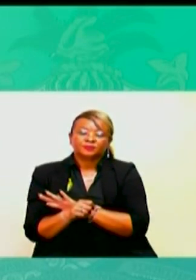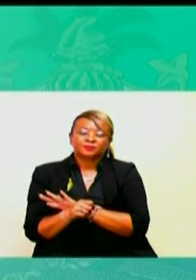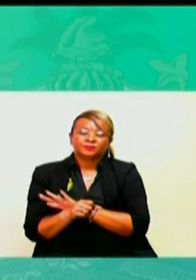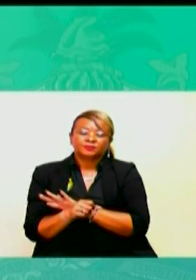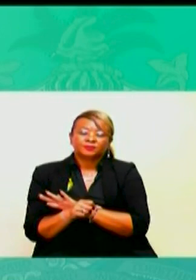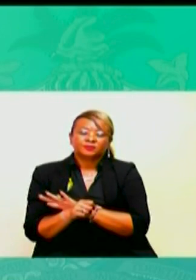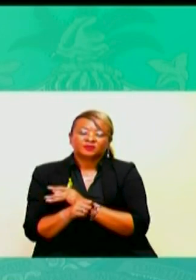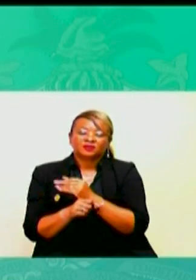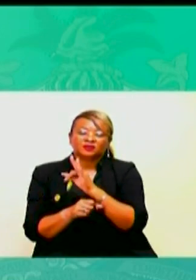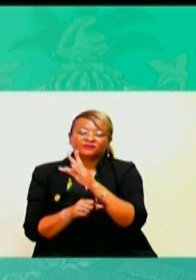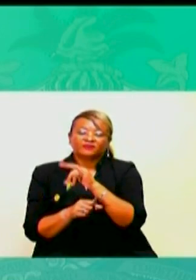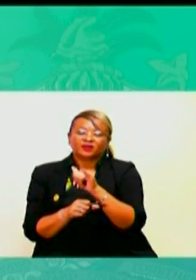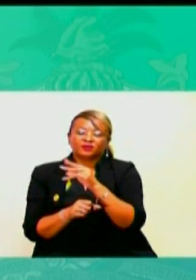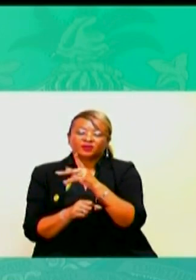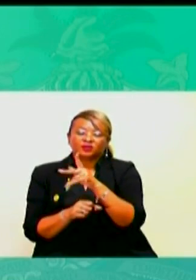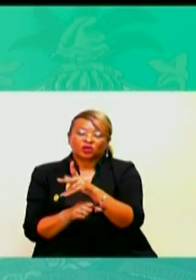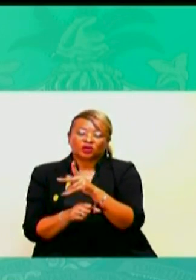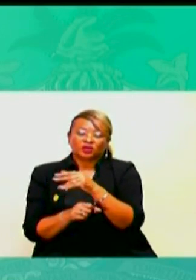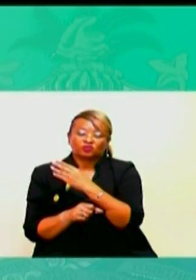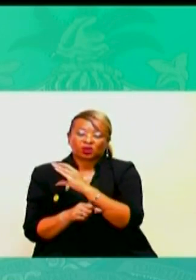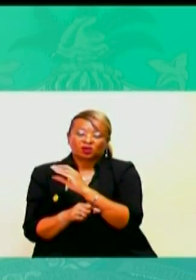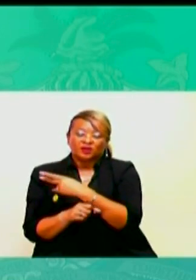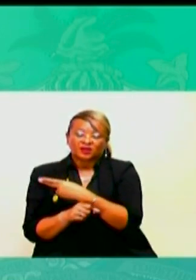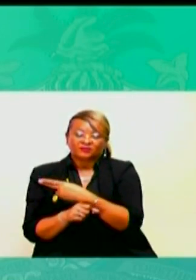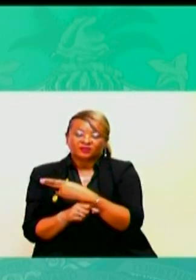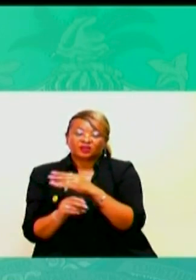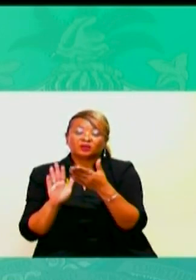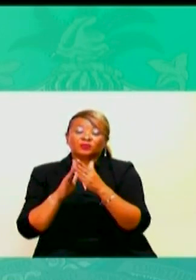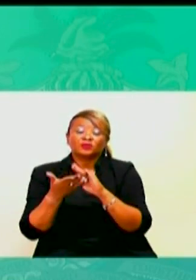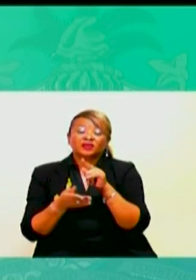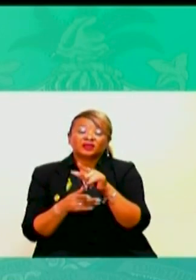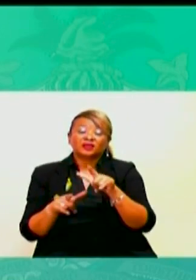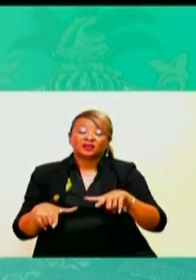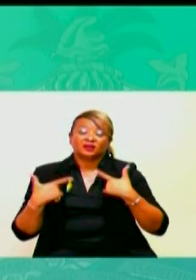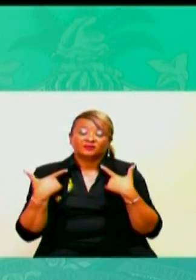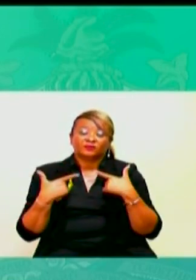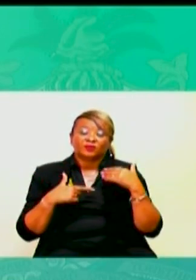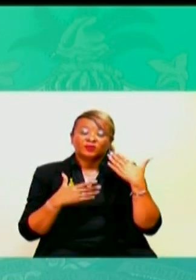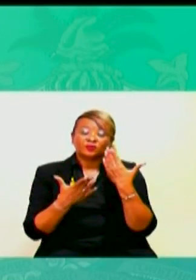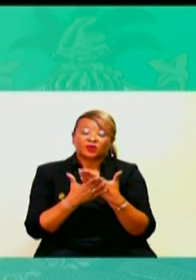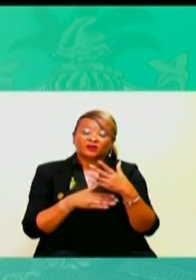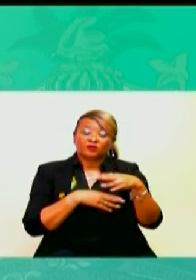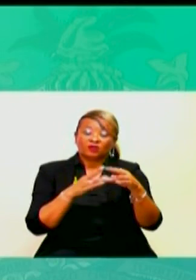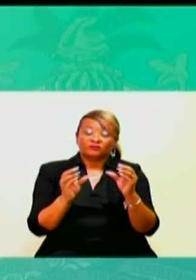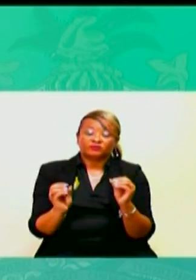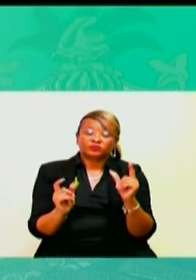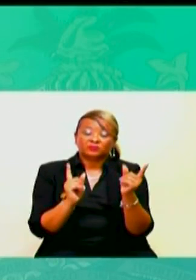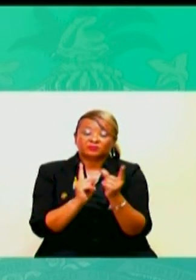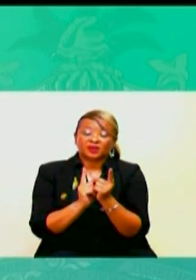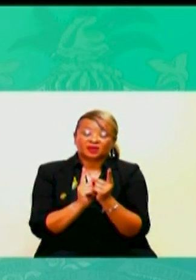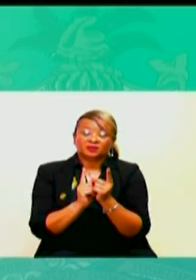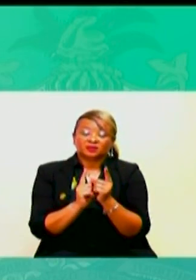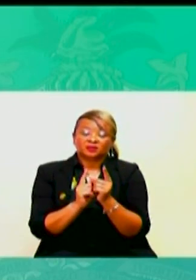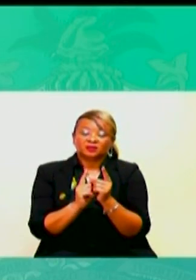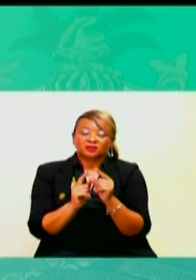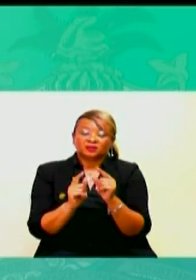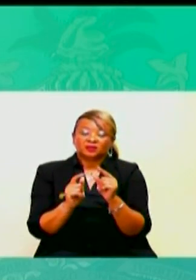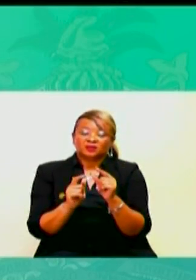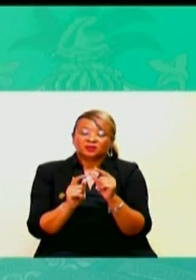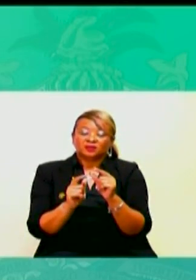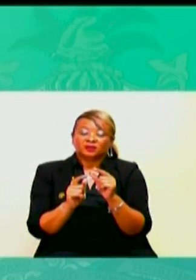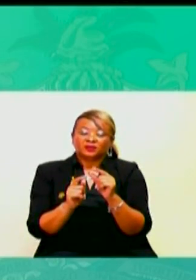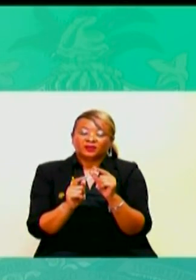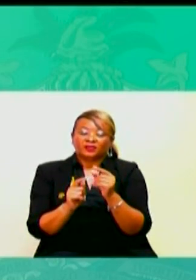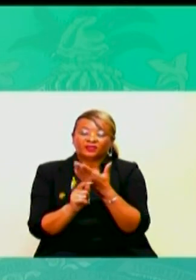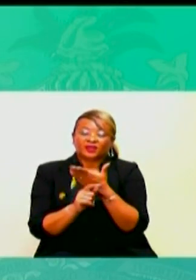completed the ferry dock in Crown Haven, the community in which he lives. When we came to office, we met planks missing, plywood where people